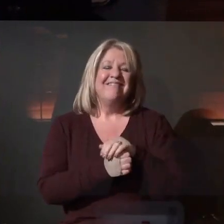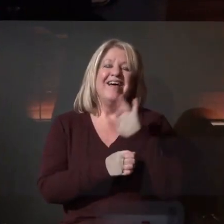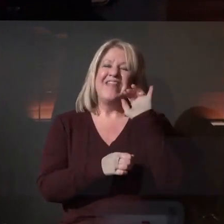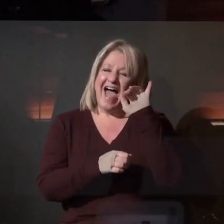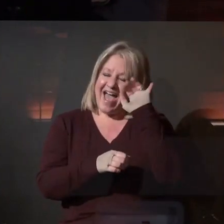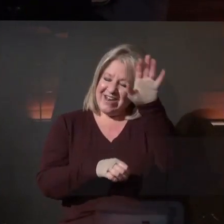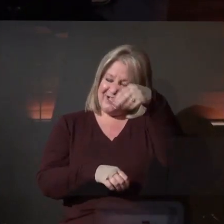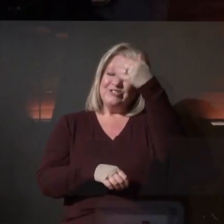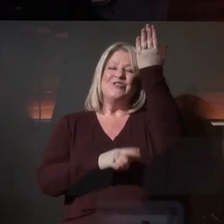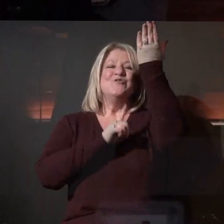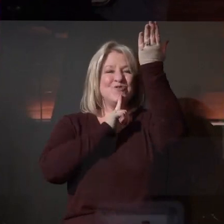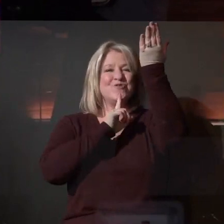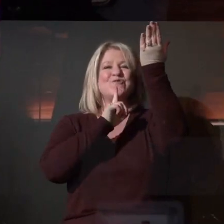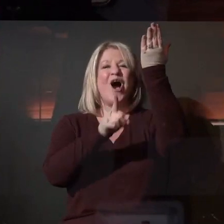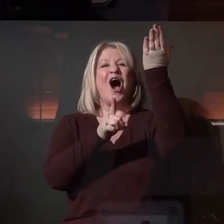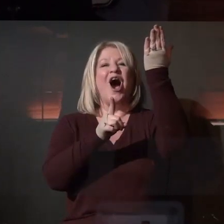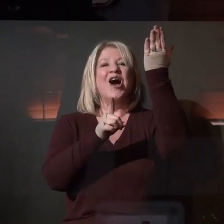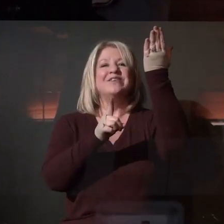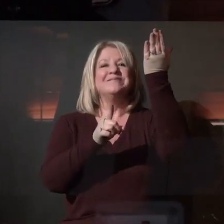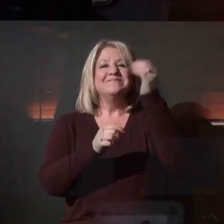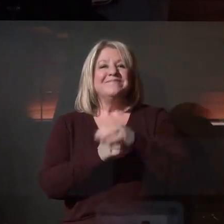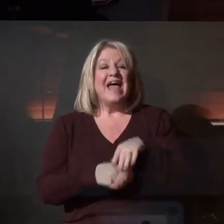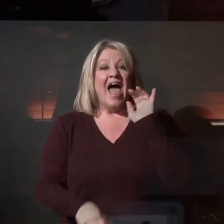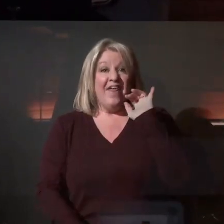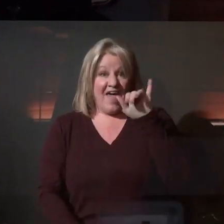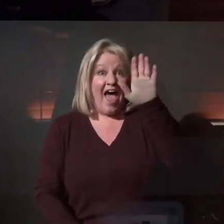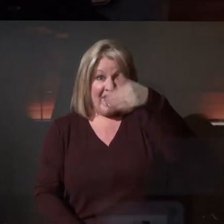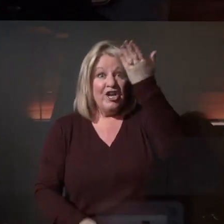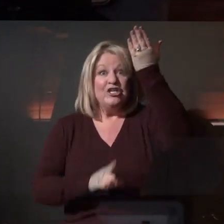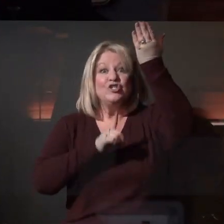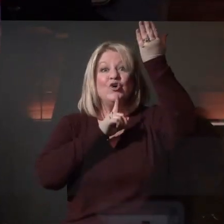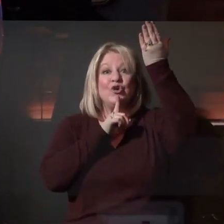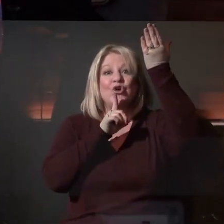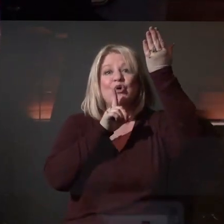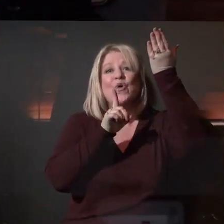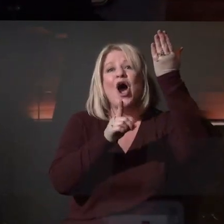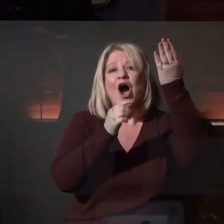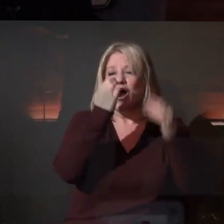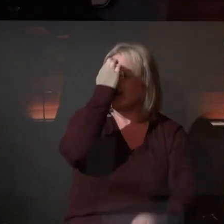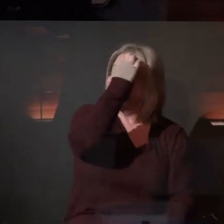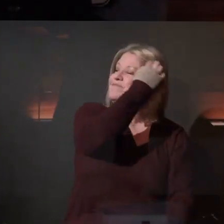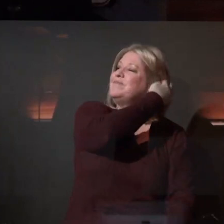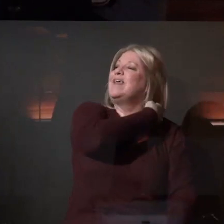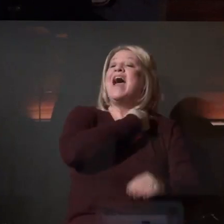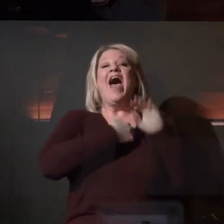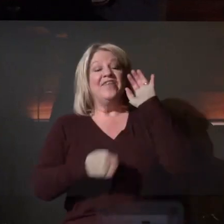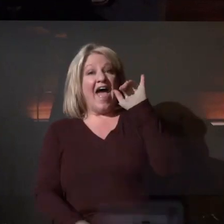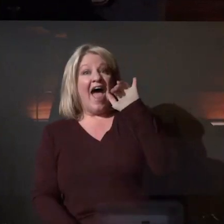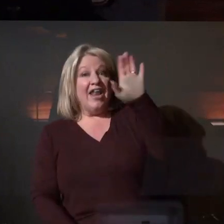are, that is who you are, that is who, one more time.